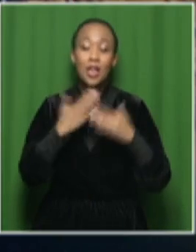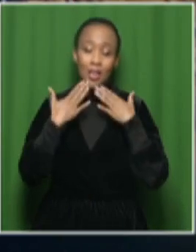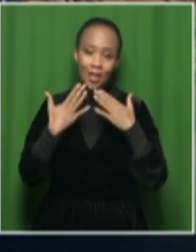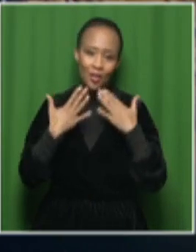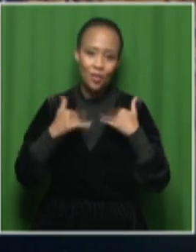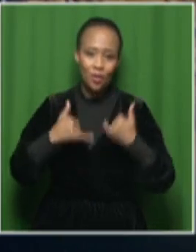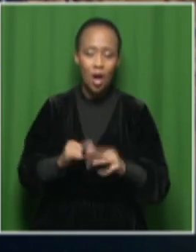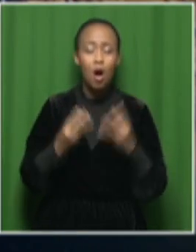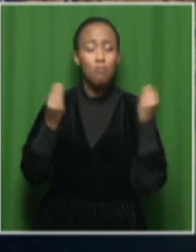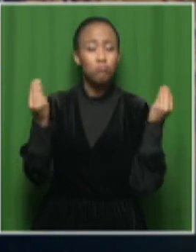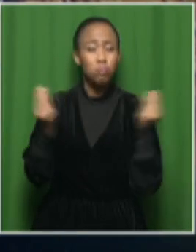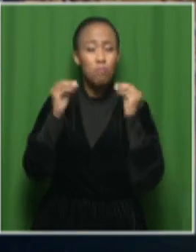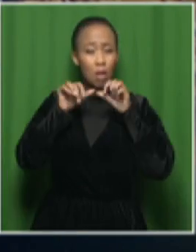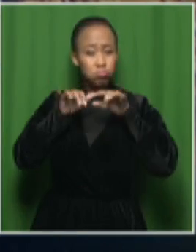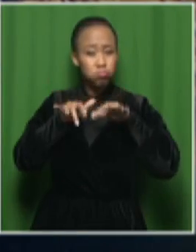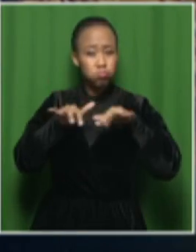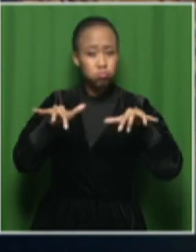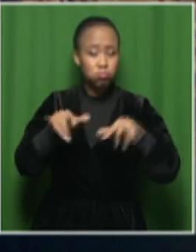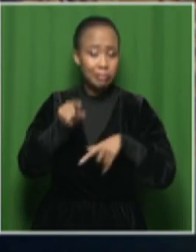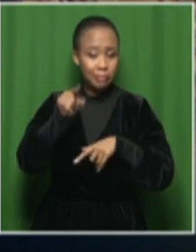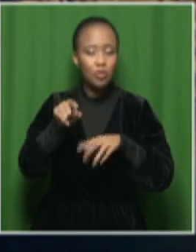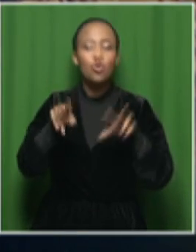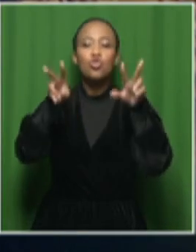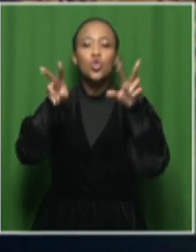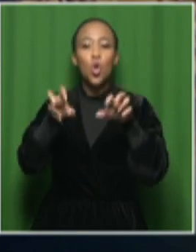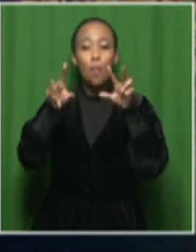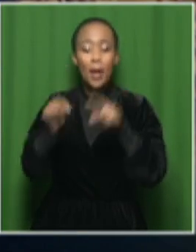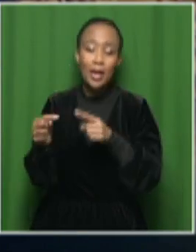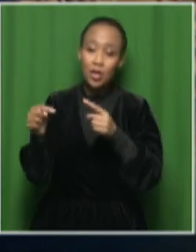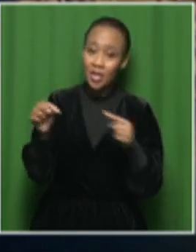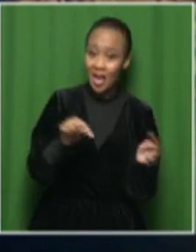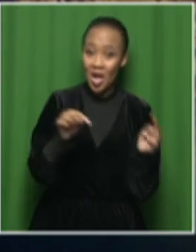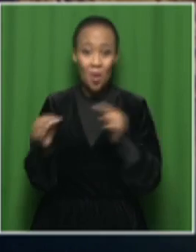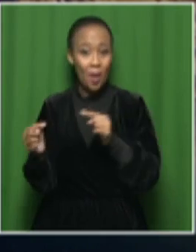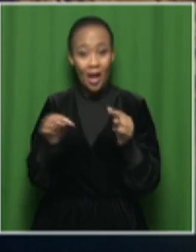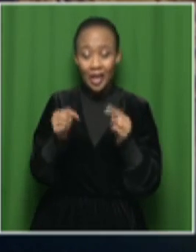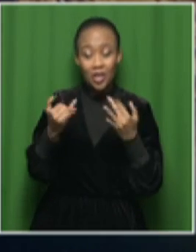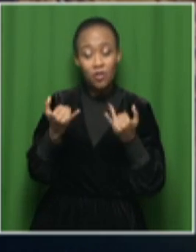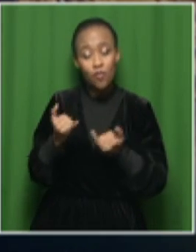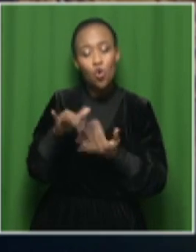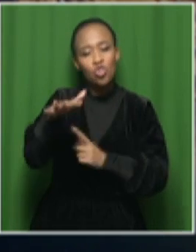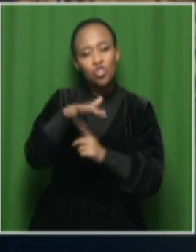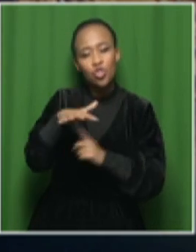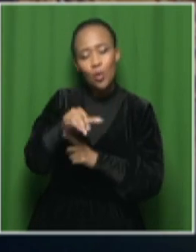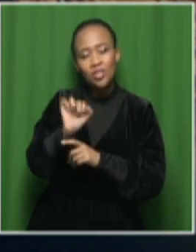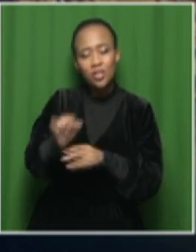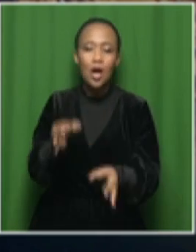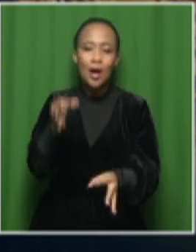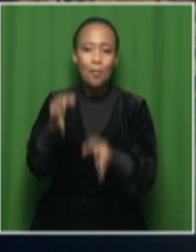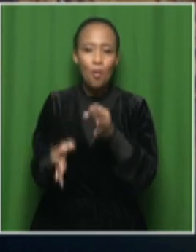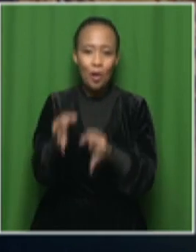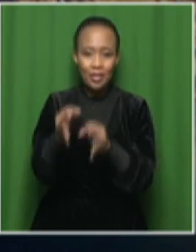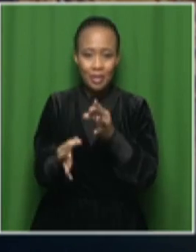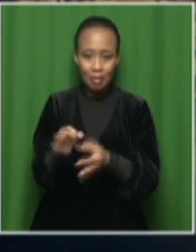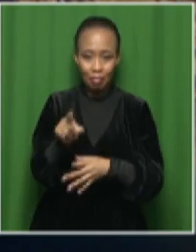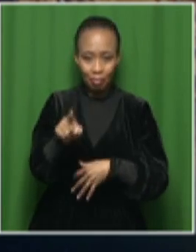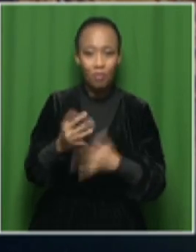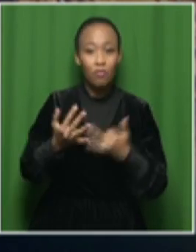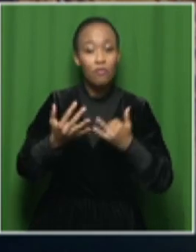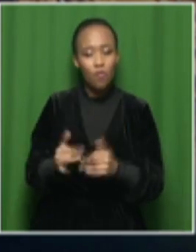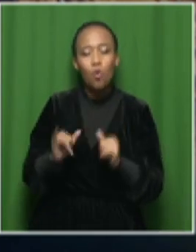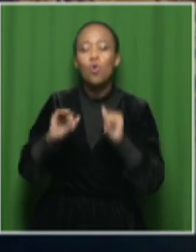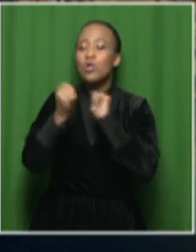Populism has become a hotly discussed topic in debates on the current state of politics. While some are of the view that populism offers the promise of democratic